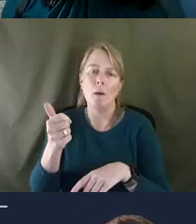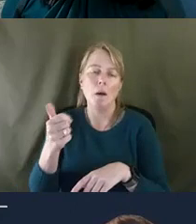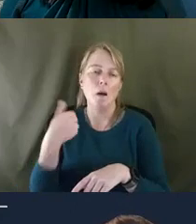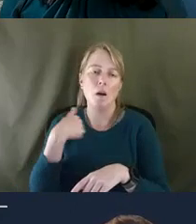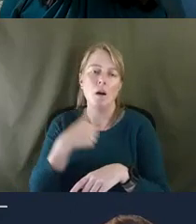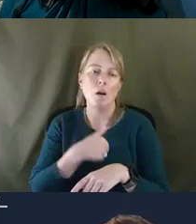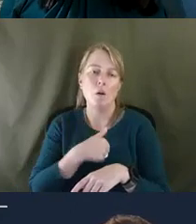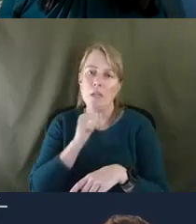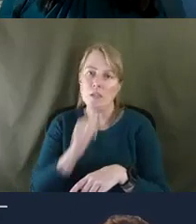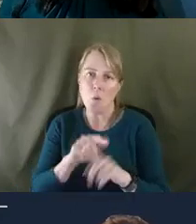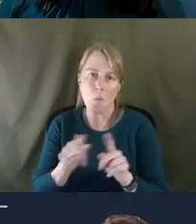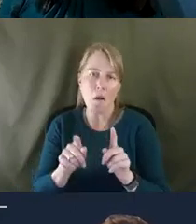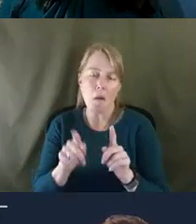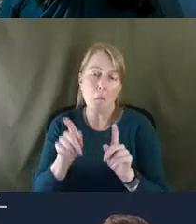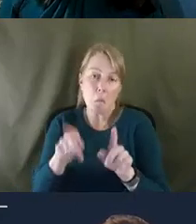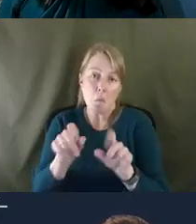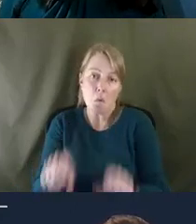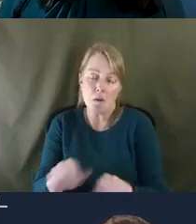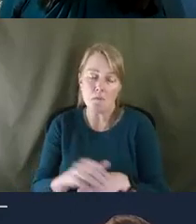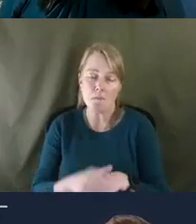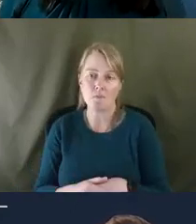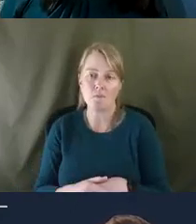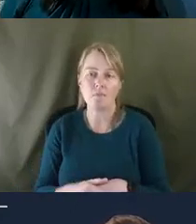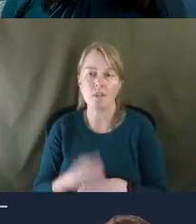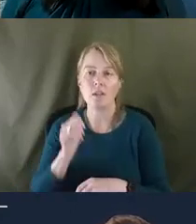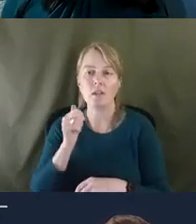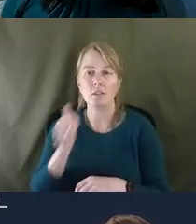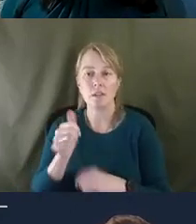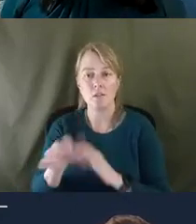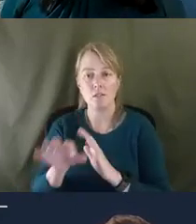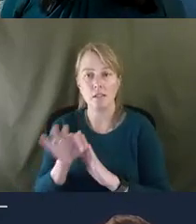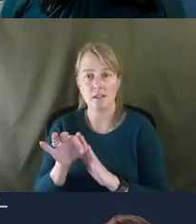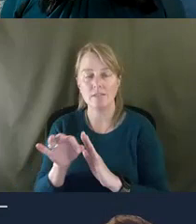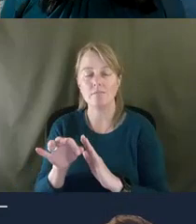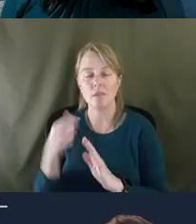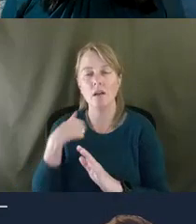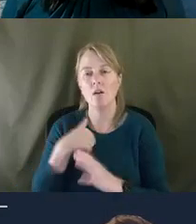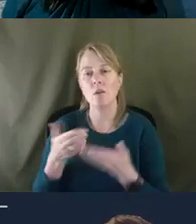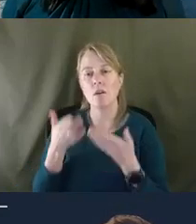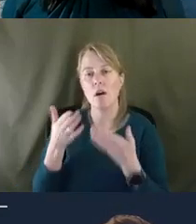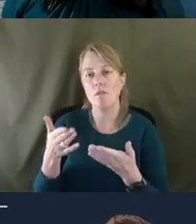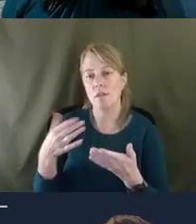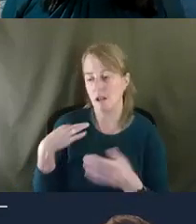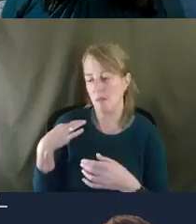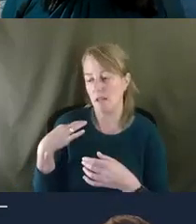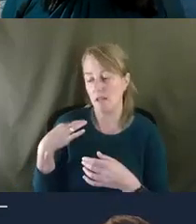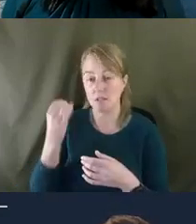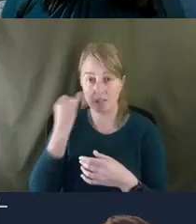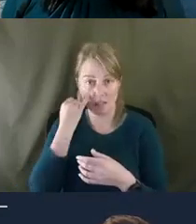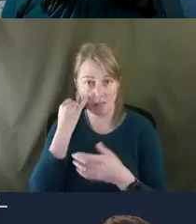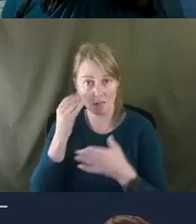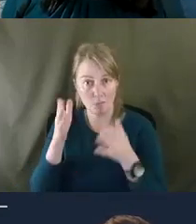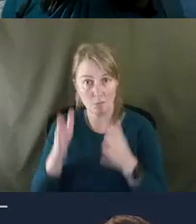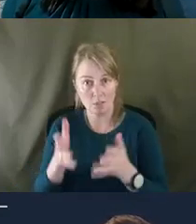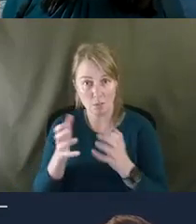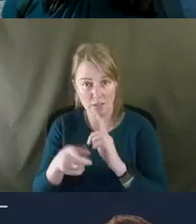question. And then as far as self-selecting, we did offer on the application, if someone wanted a certain person